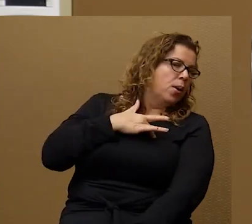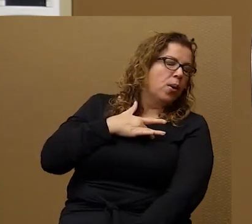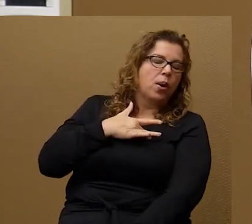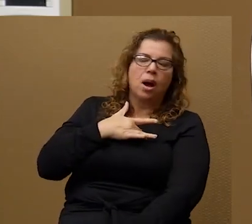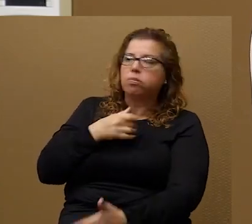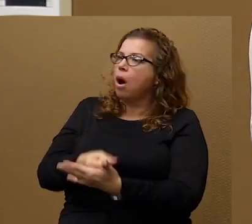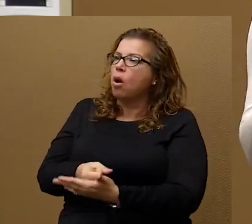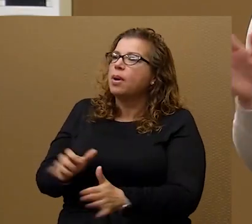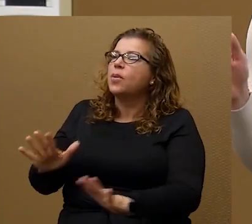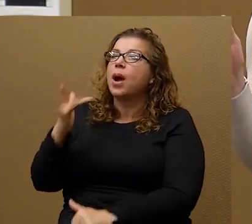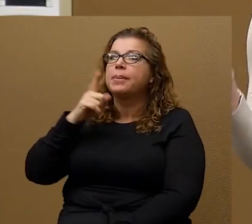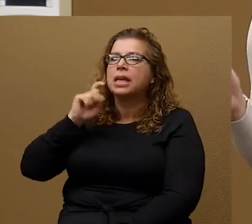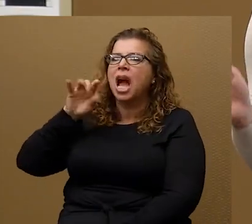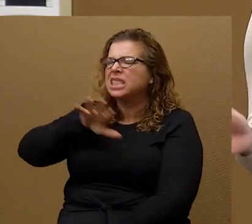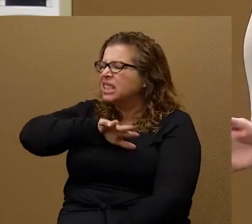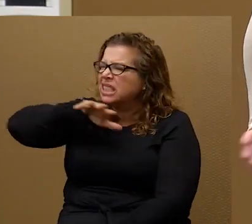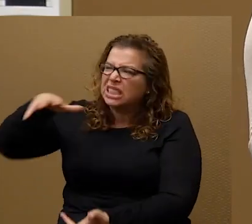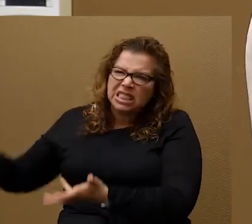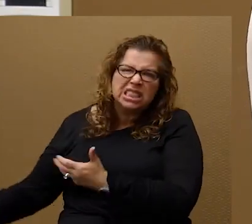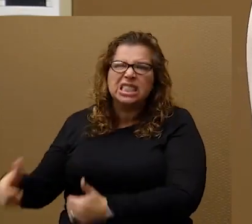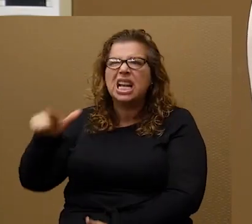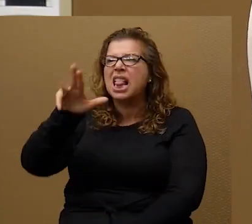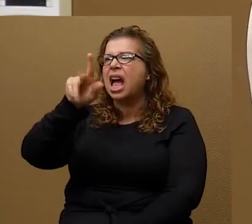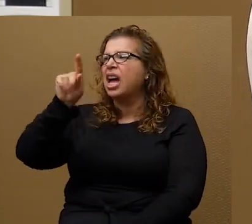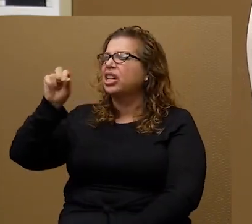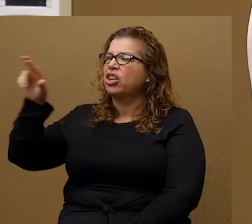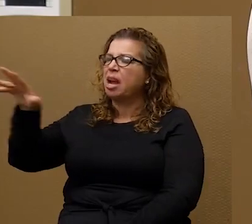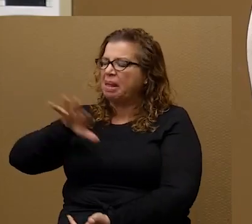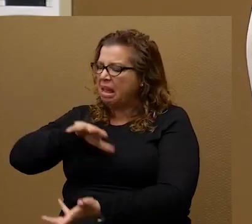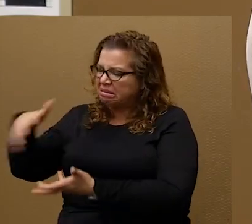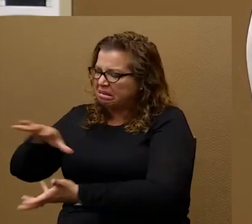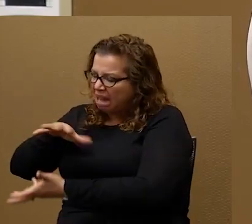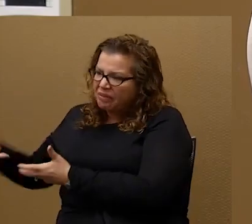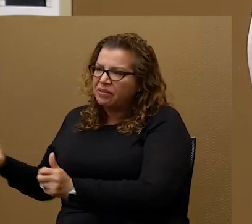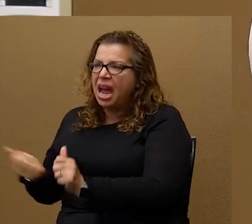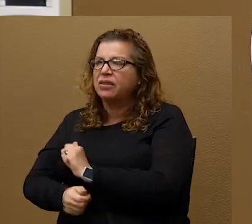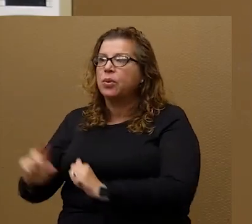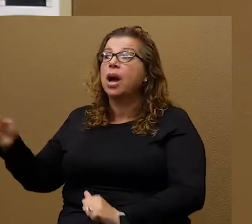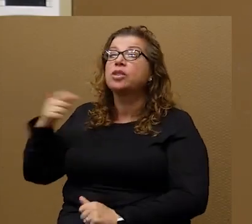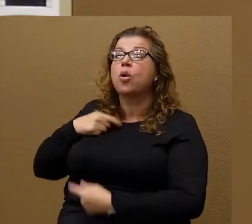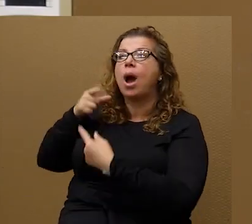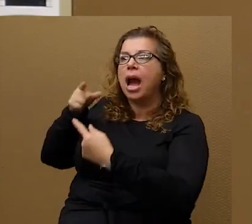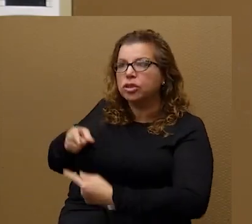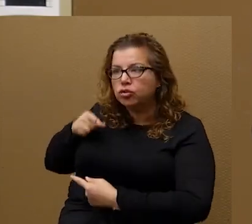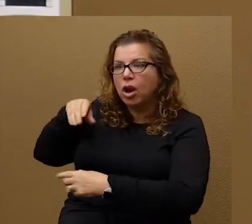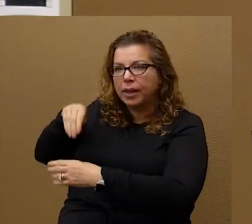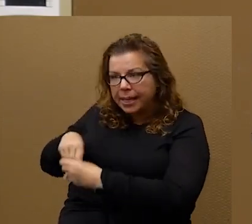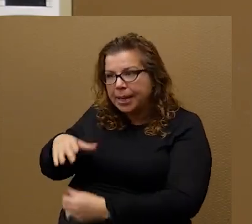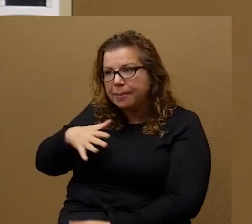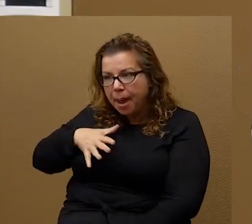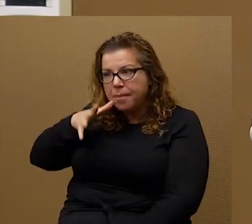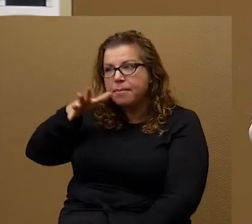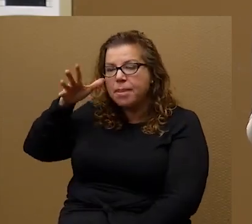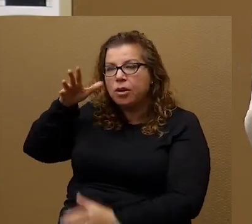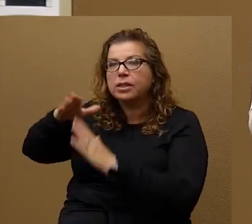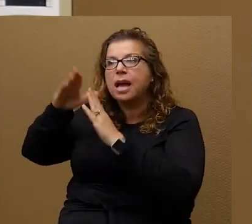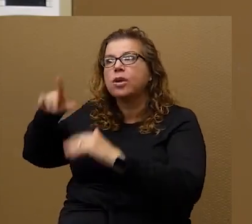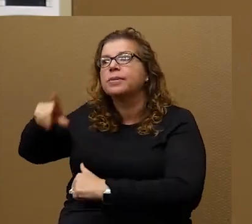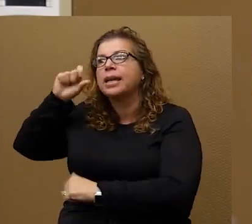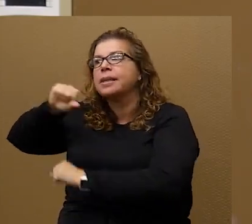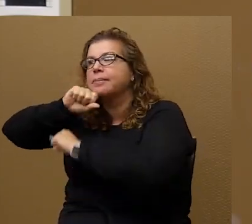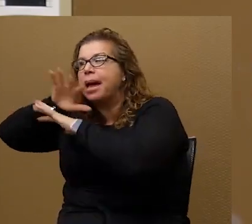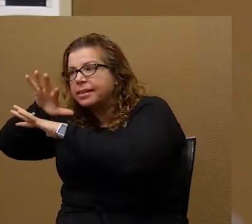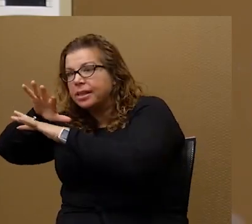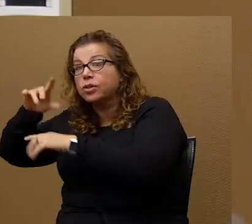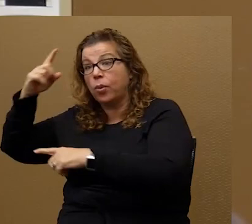there's just clutter everywhere. So I struggle in their house. So think about our kids, think